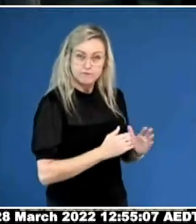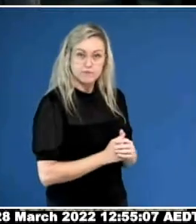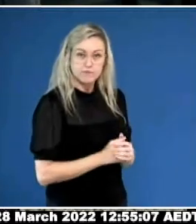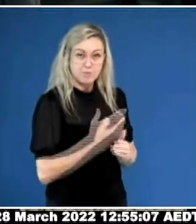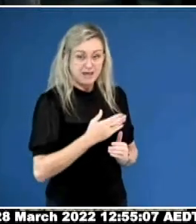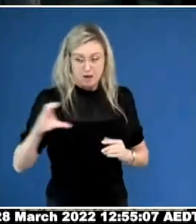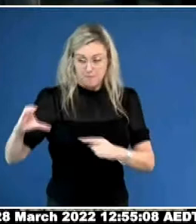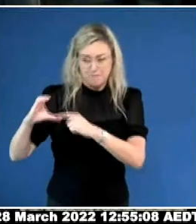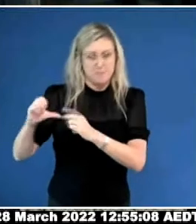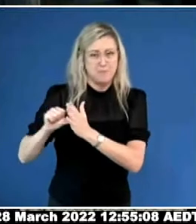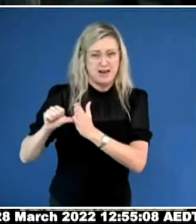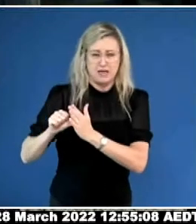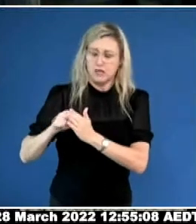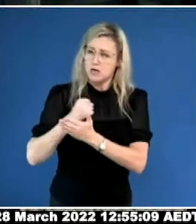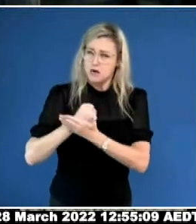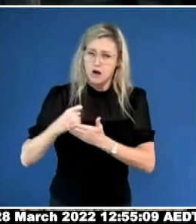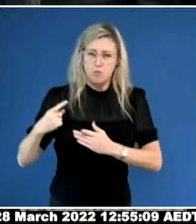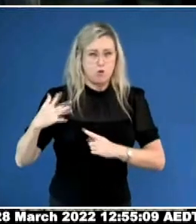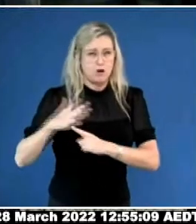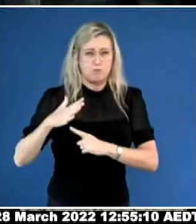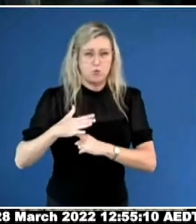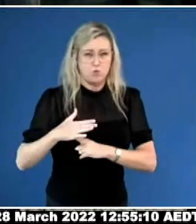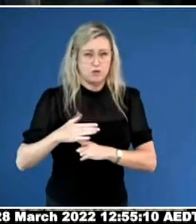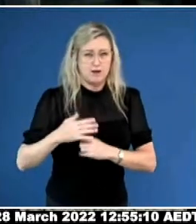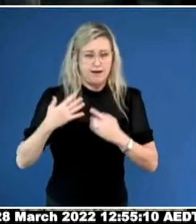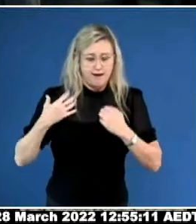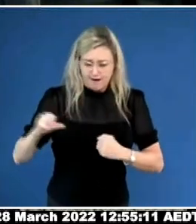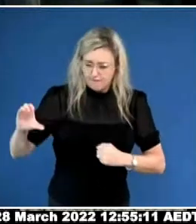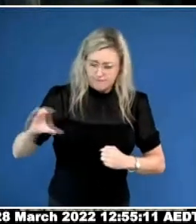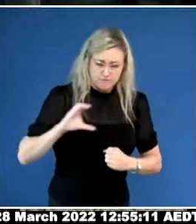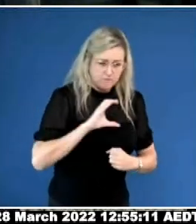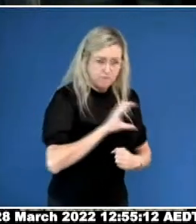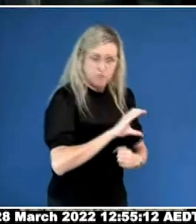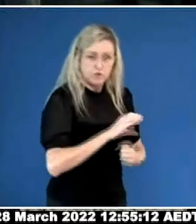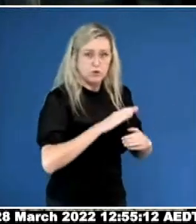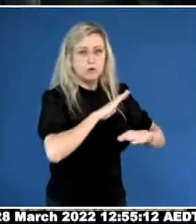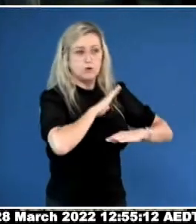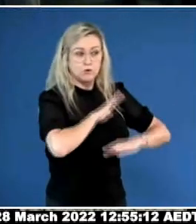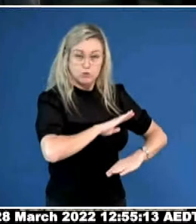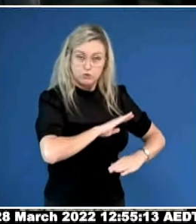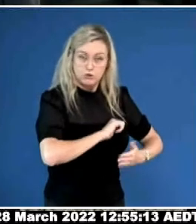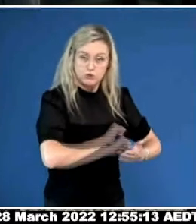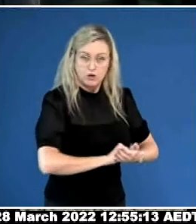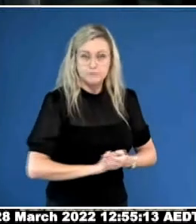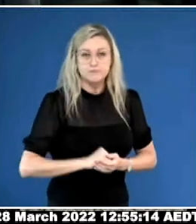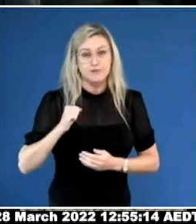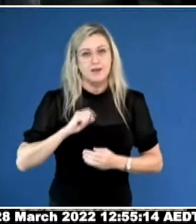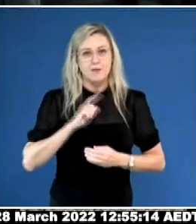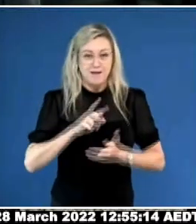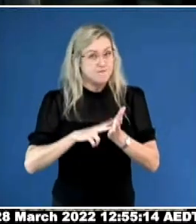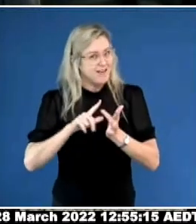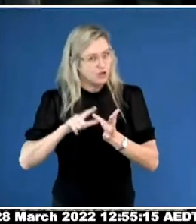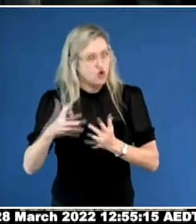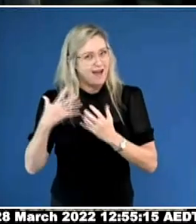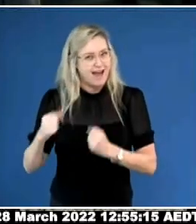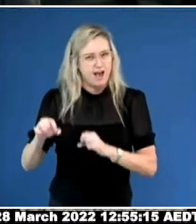critical, and it was there. And I think one thing you're concerned about, that other states don't necessarily have this